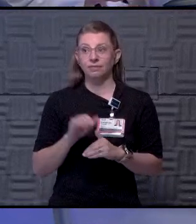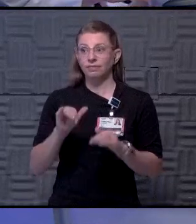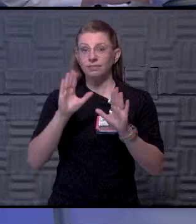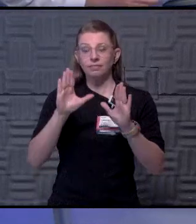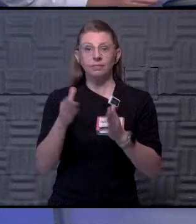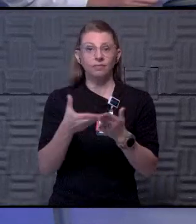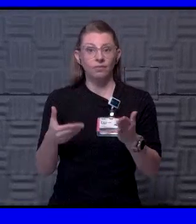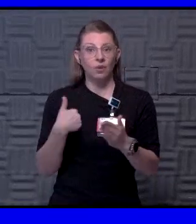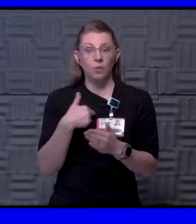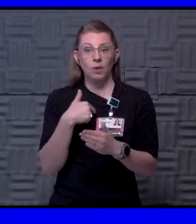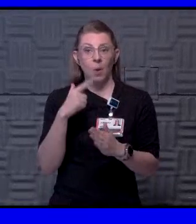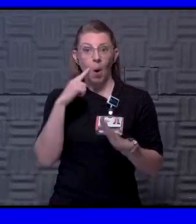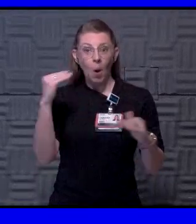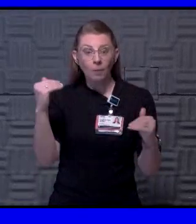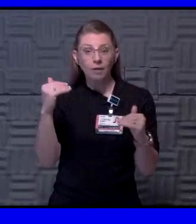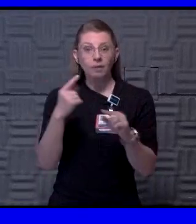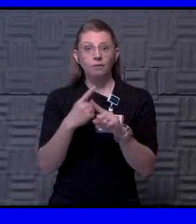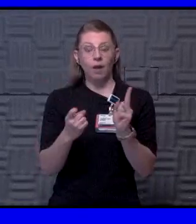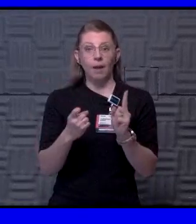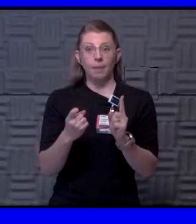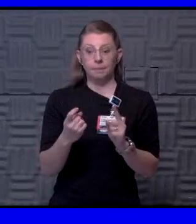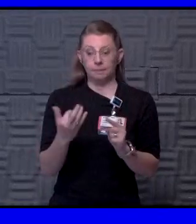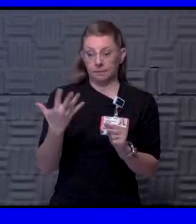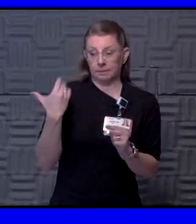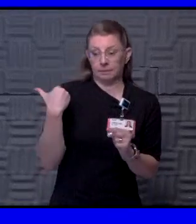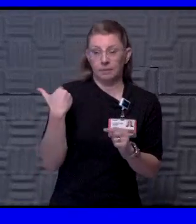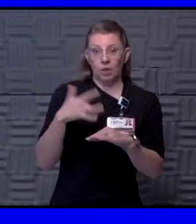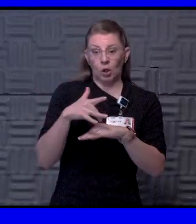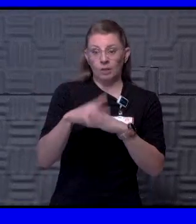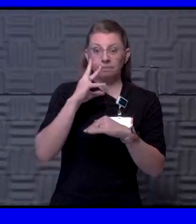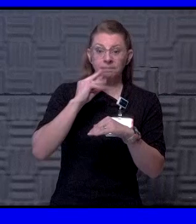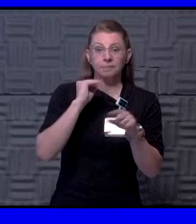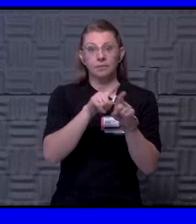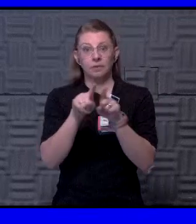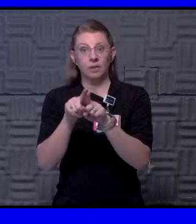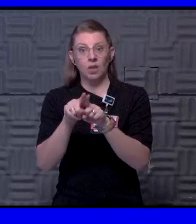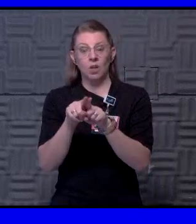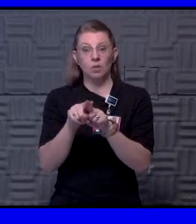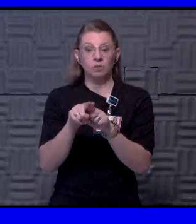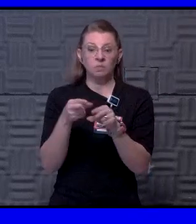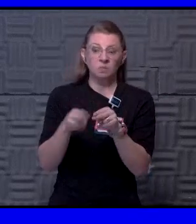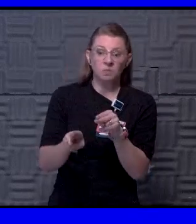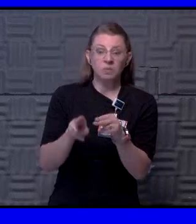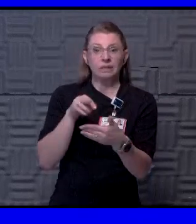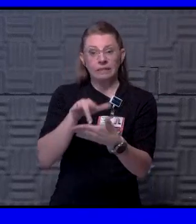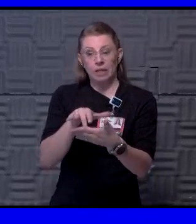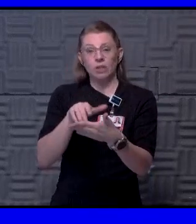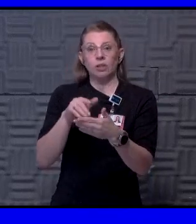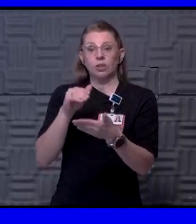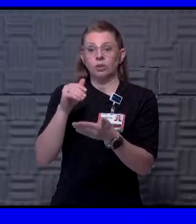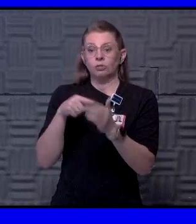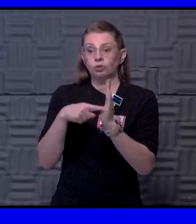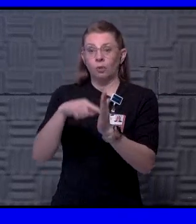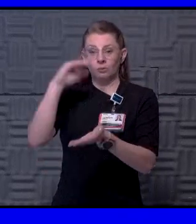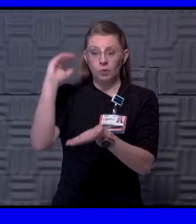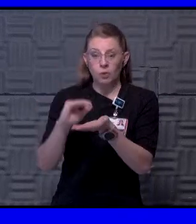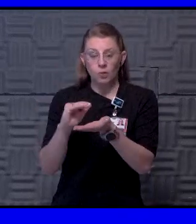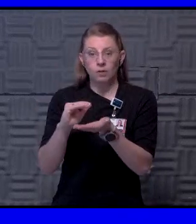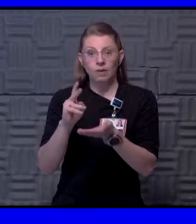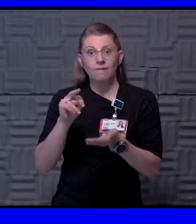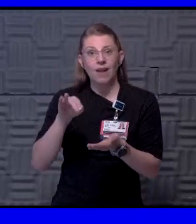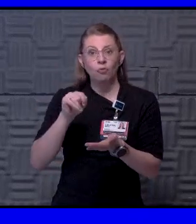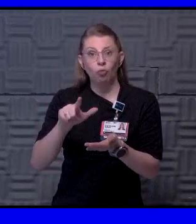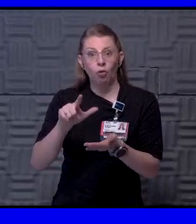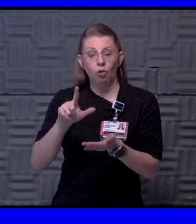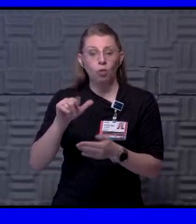We were hoping from the early experience and from a couple small studies showing reduced viral